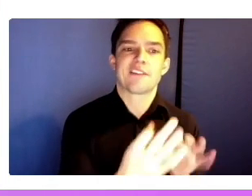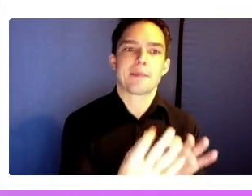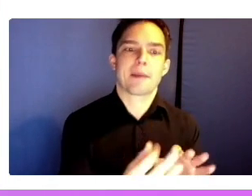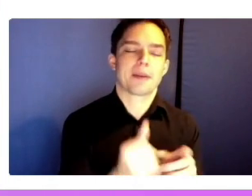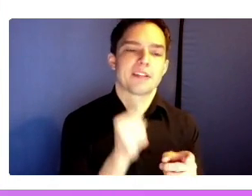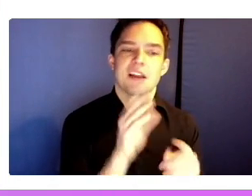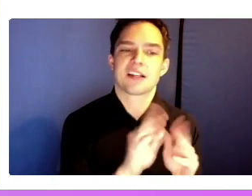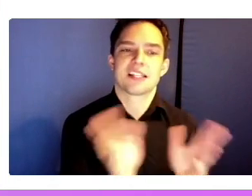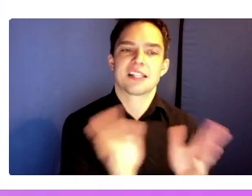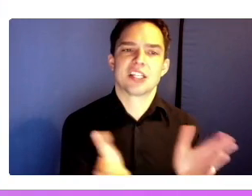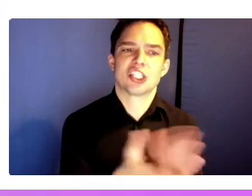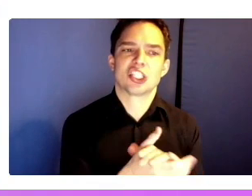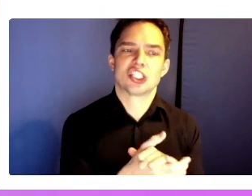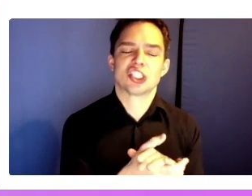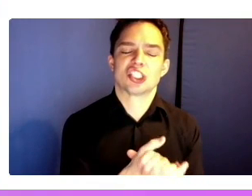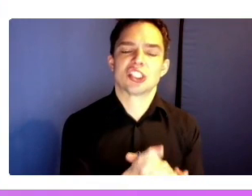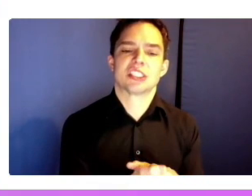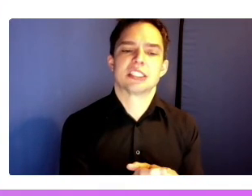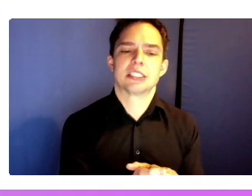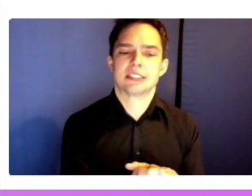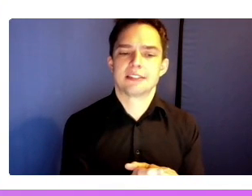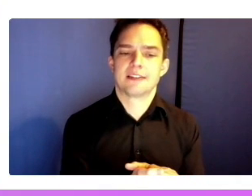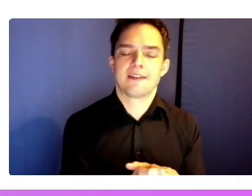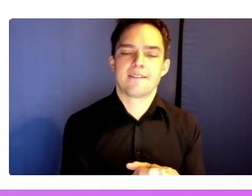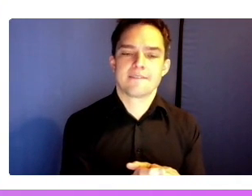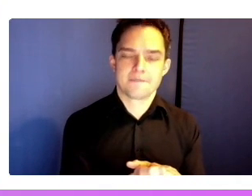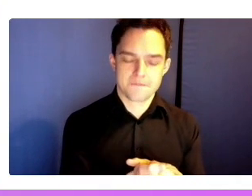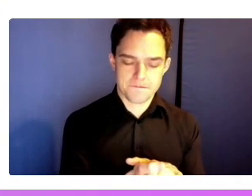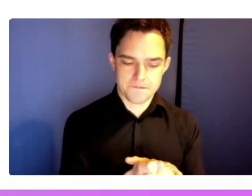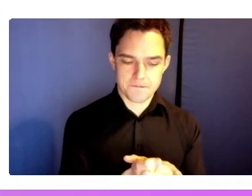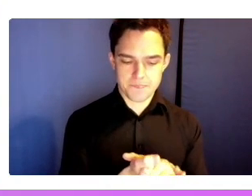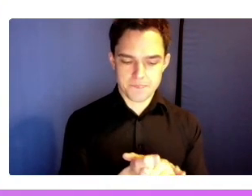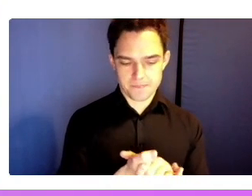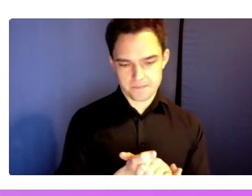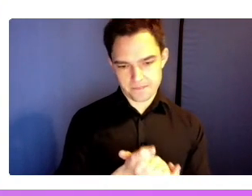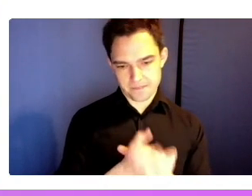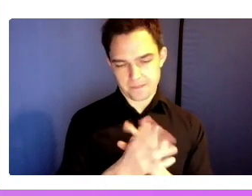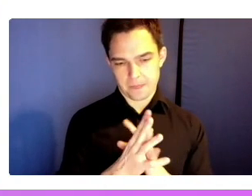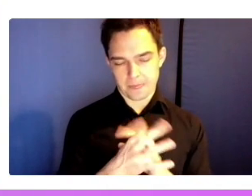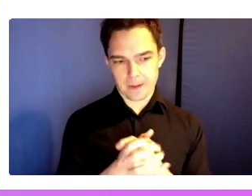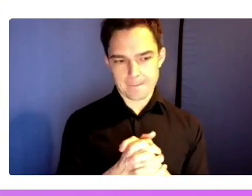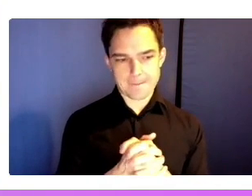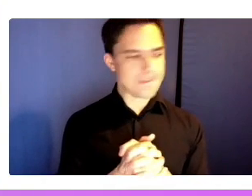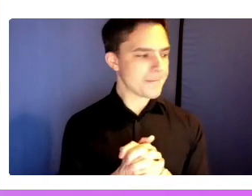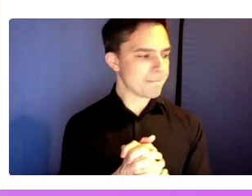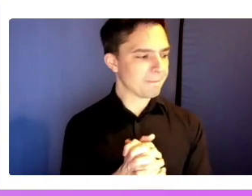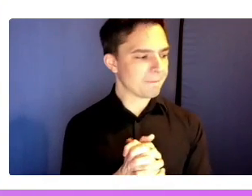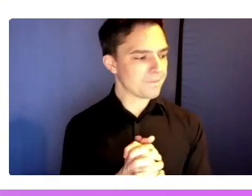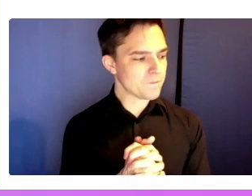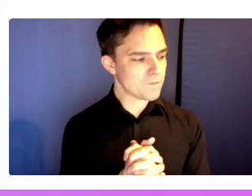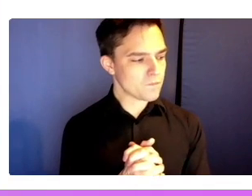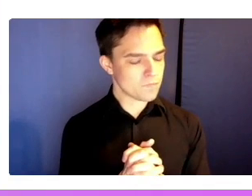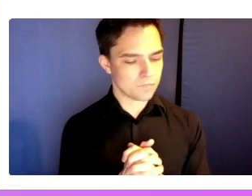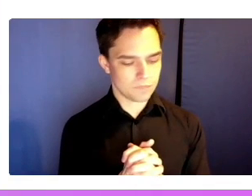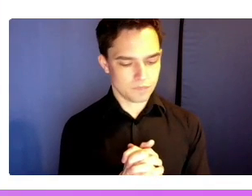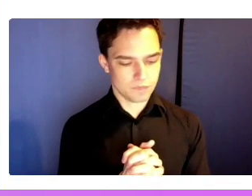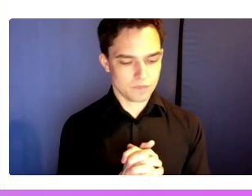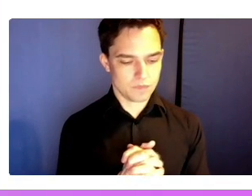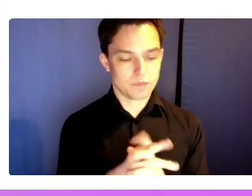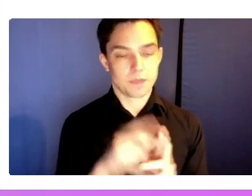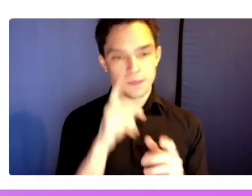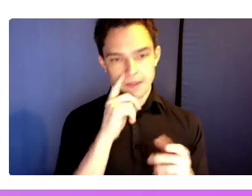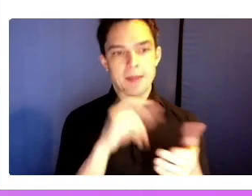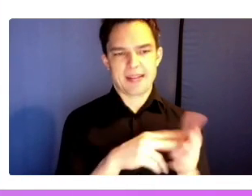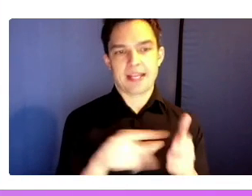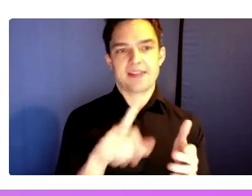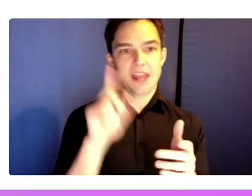not clear. Like they heard the feedback, but then said, just do it this way.